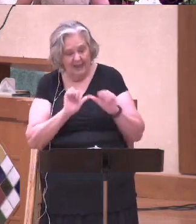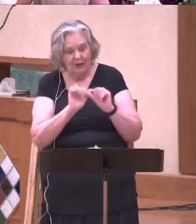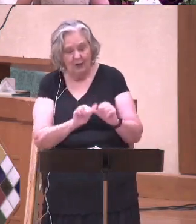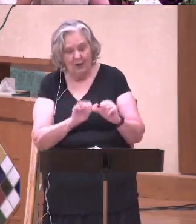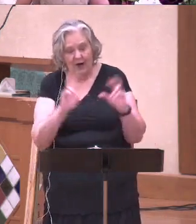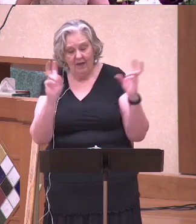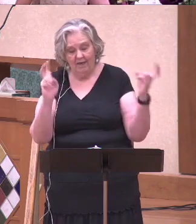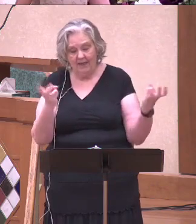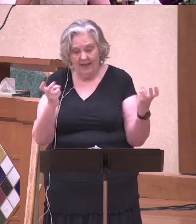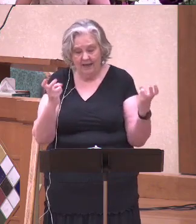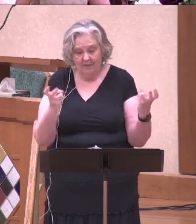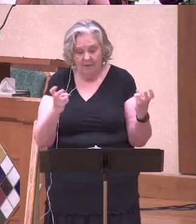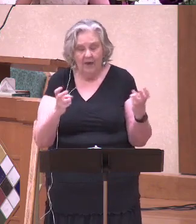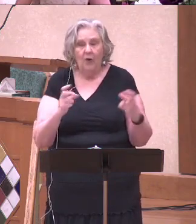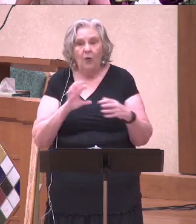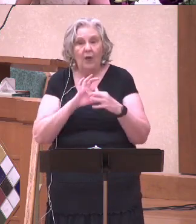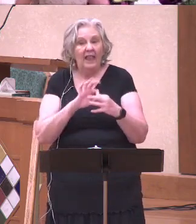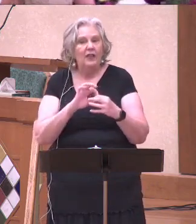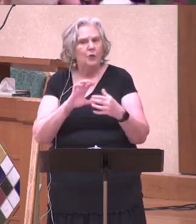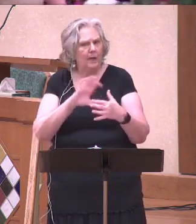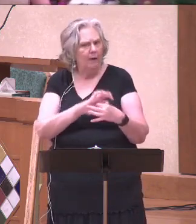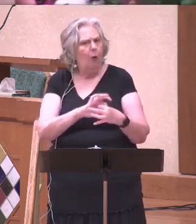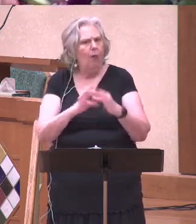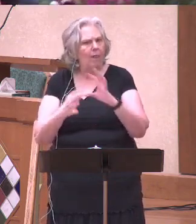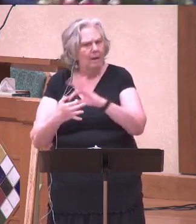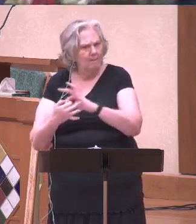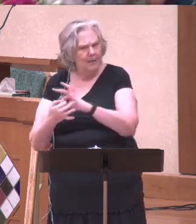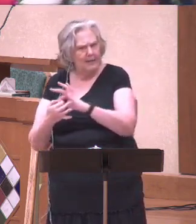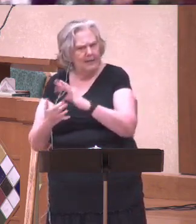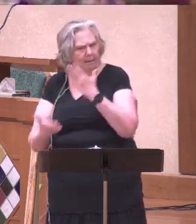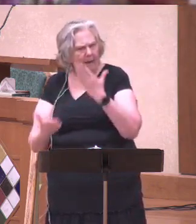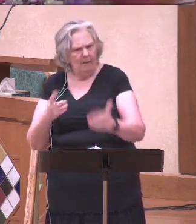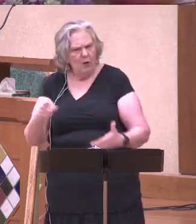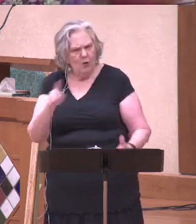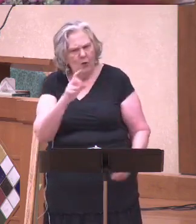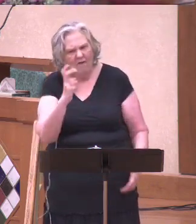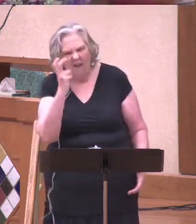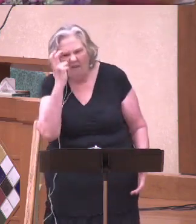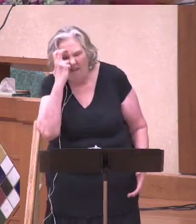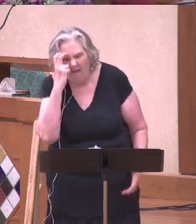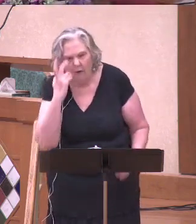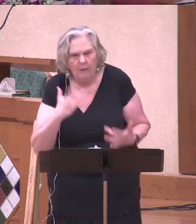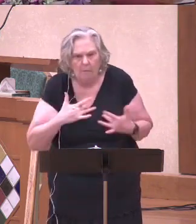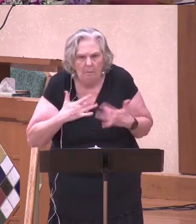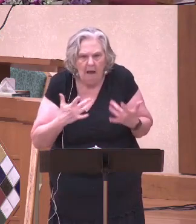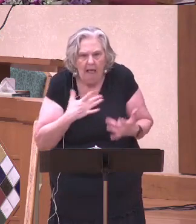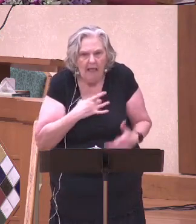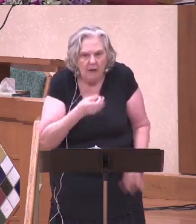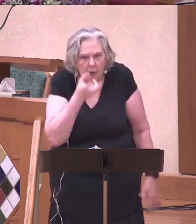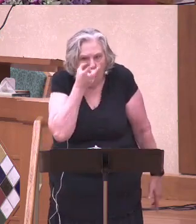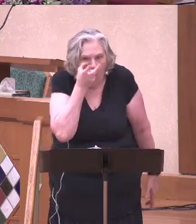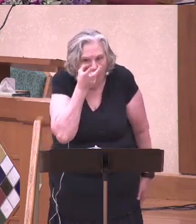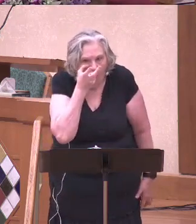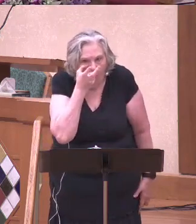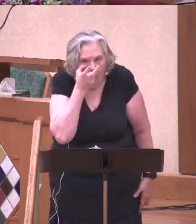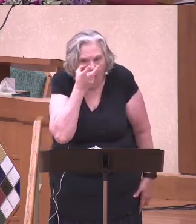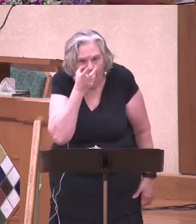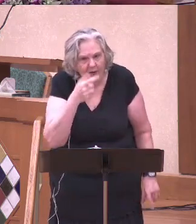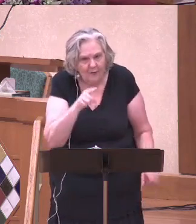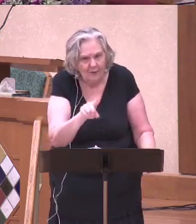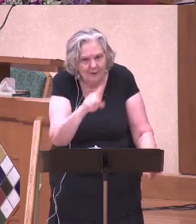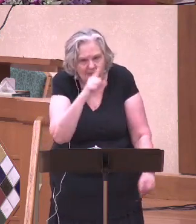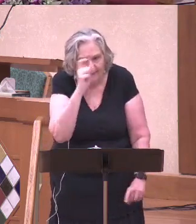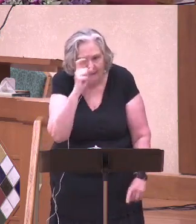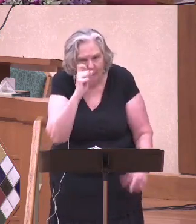theme related to the upcoming Olympics. And maybe you have a favorite event that you like to watch in the summer or the winter